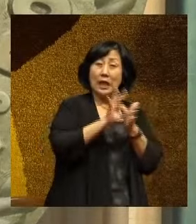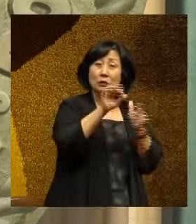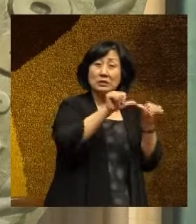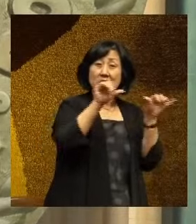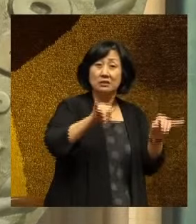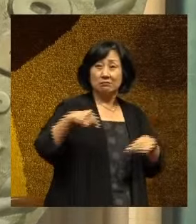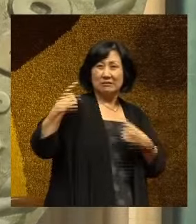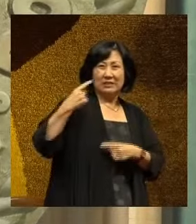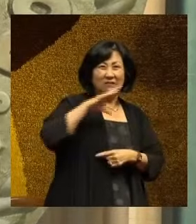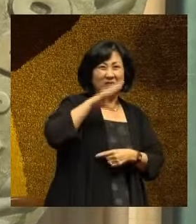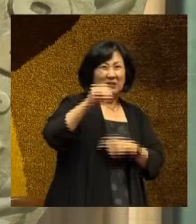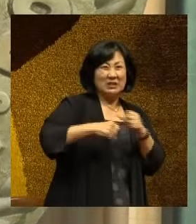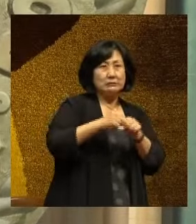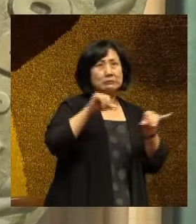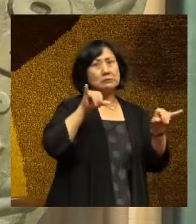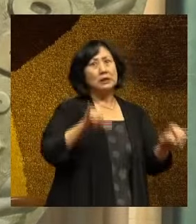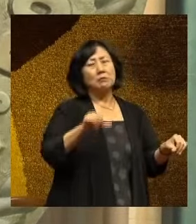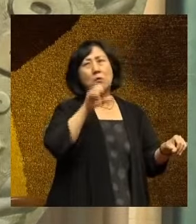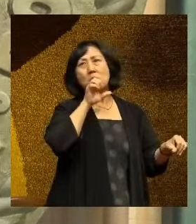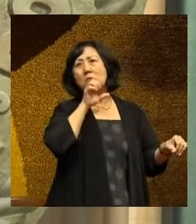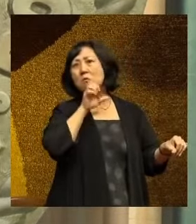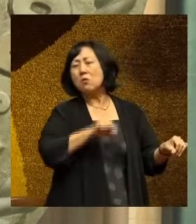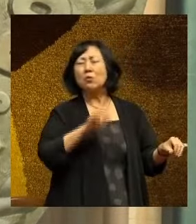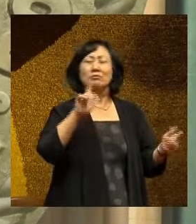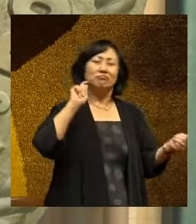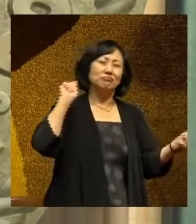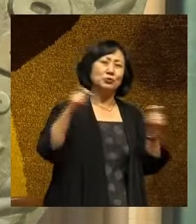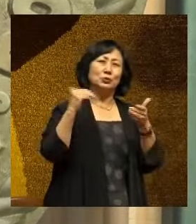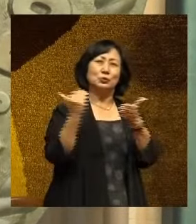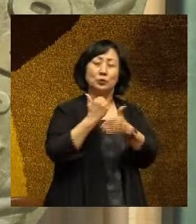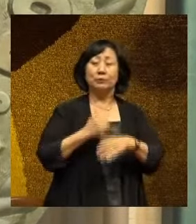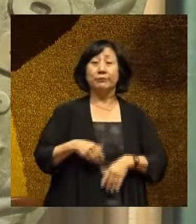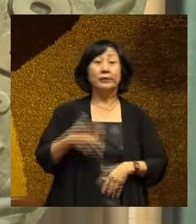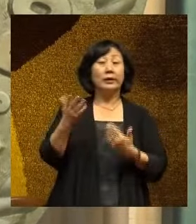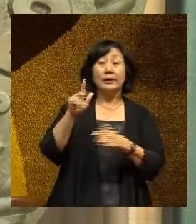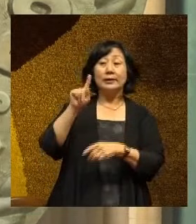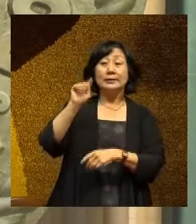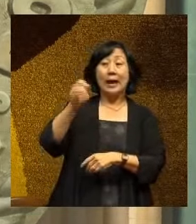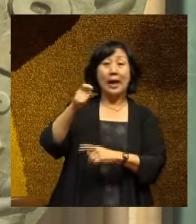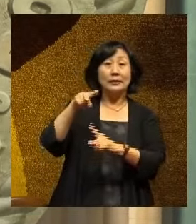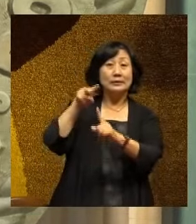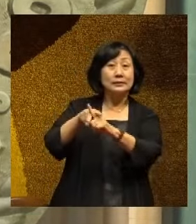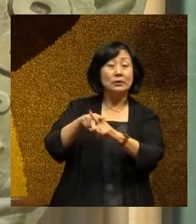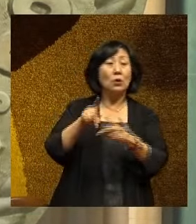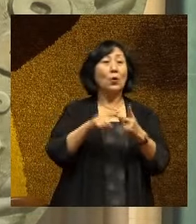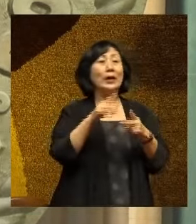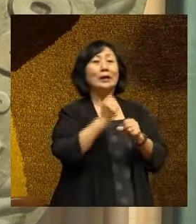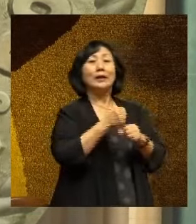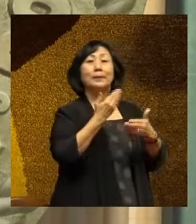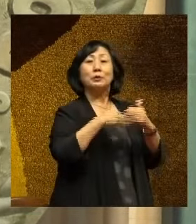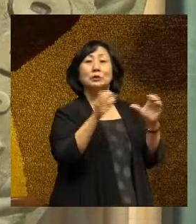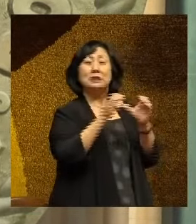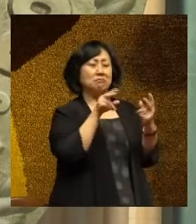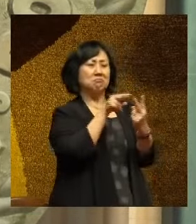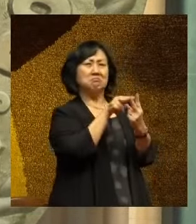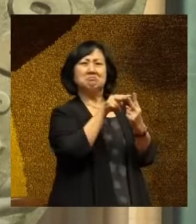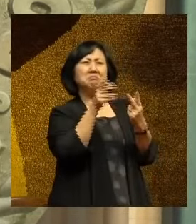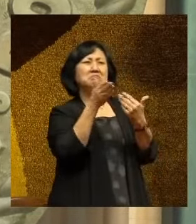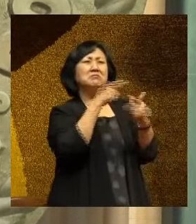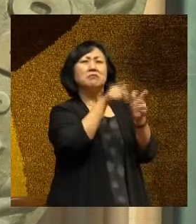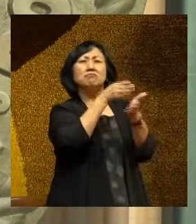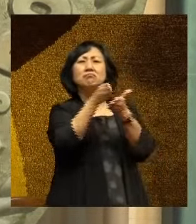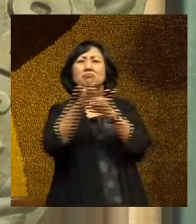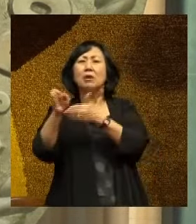years. Whether it's filing tax returns or seeking a birth certificate, our goal has centered